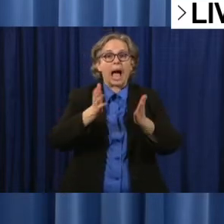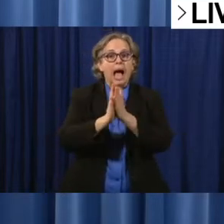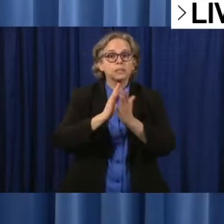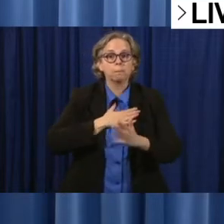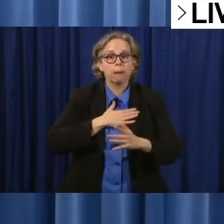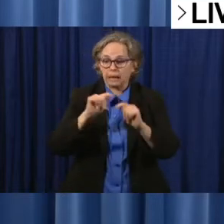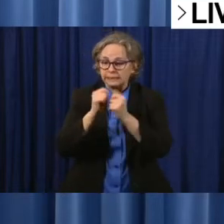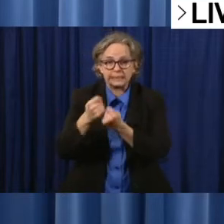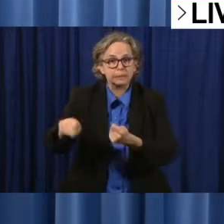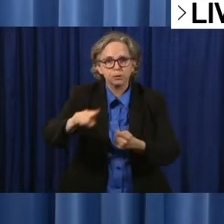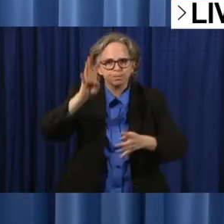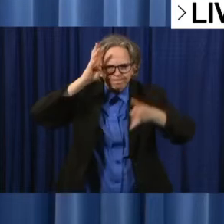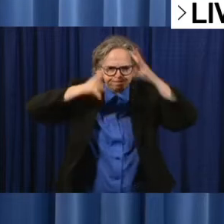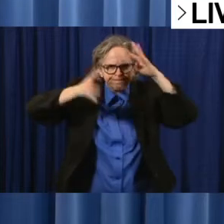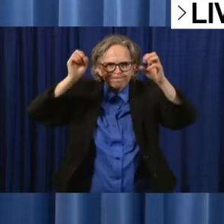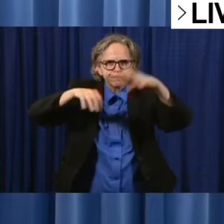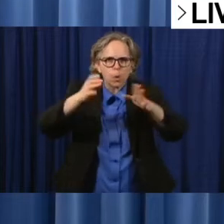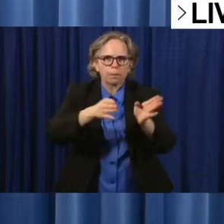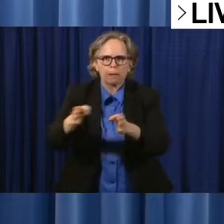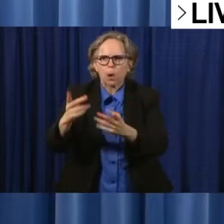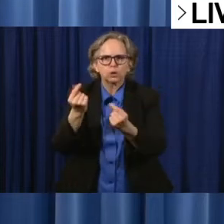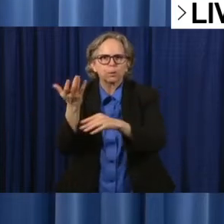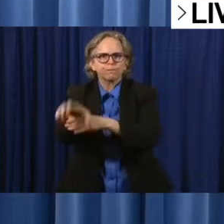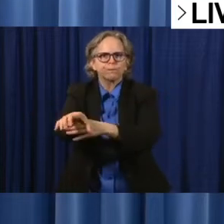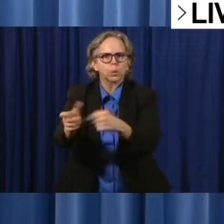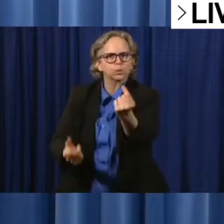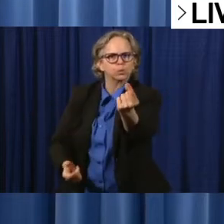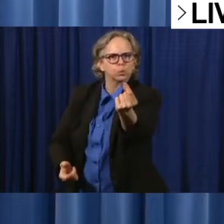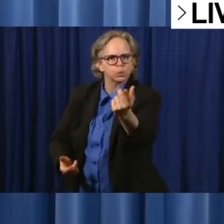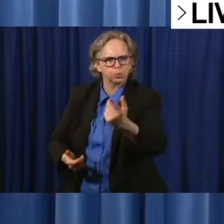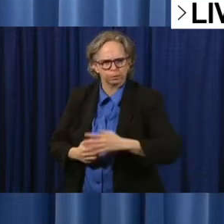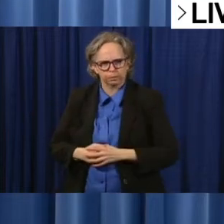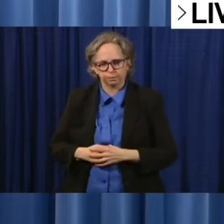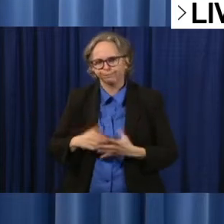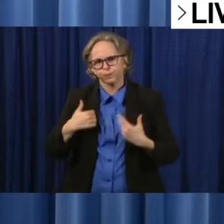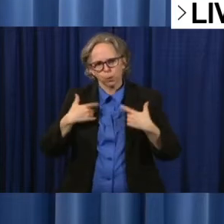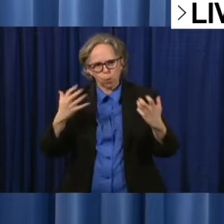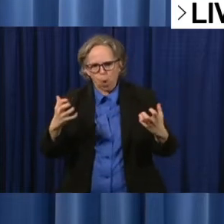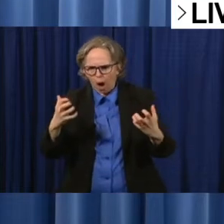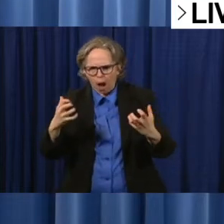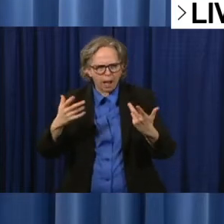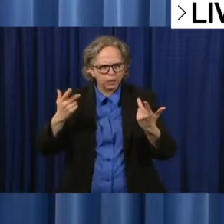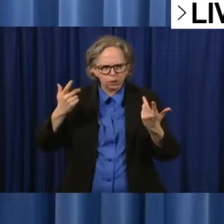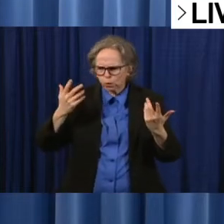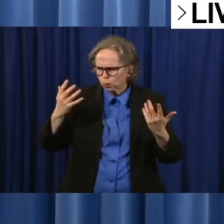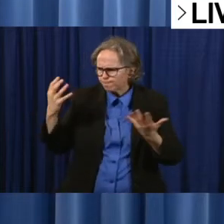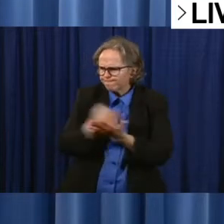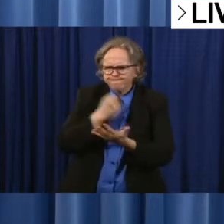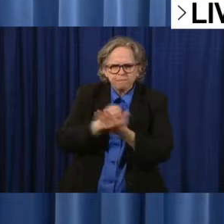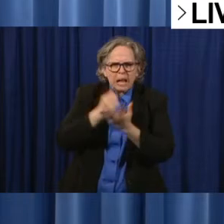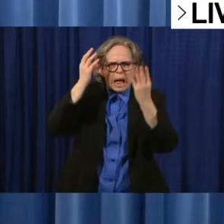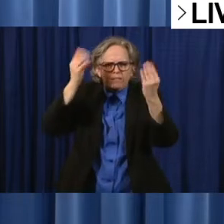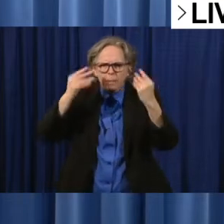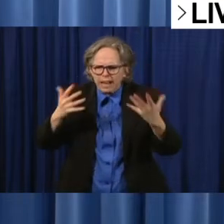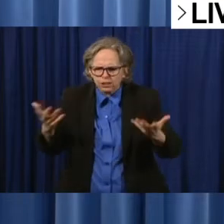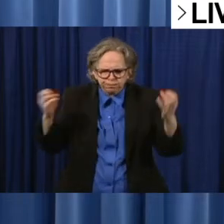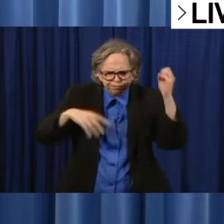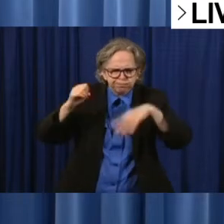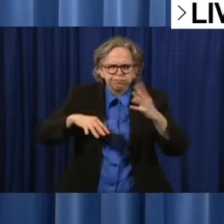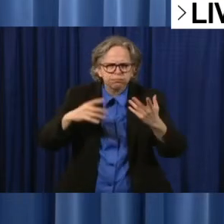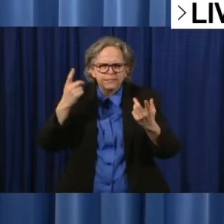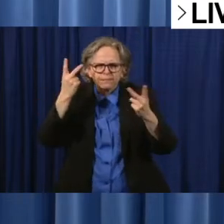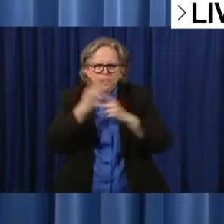We are marshaling all the resources at our disposal to assemble a large contingent of law enforcement and health officials from across